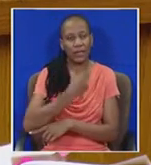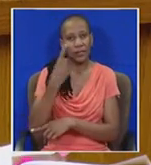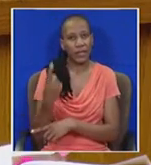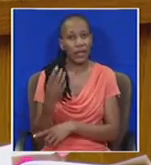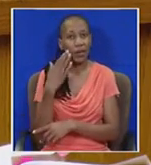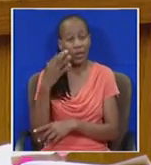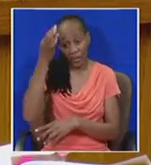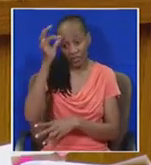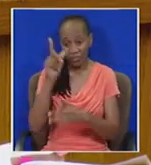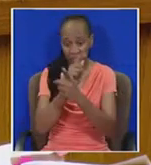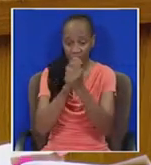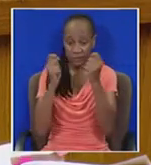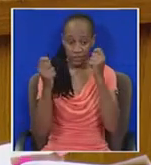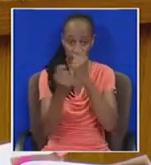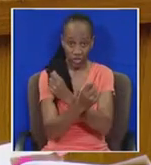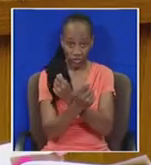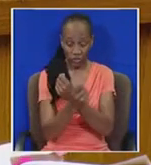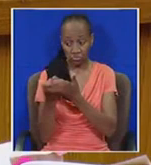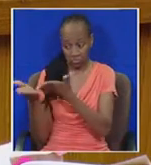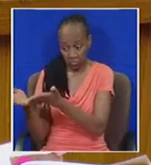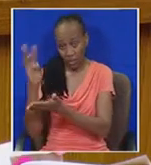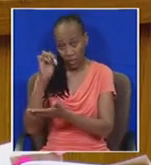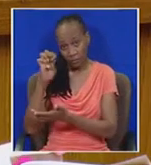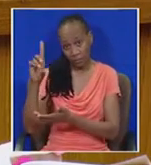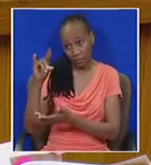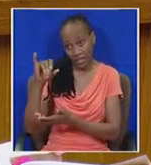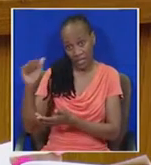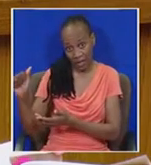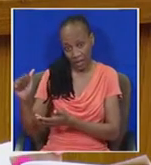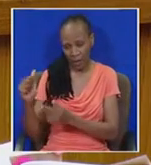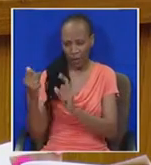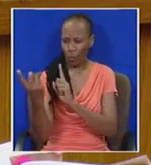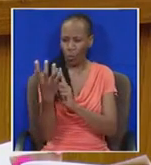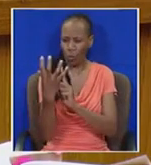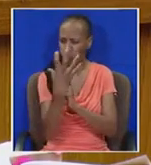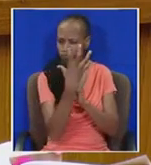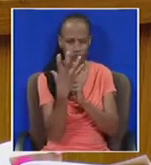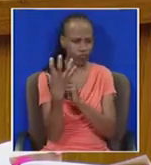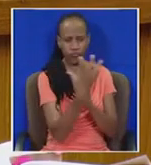changeover of government, the media followed us everywhere and suffered